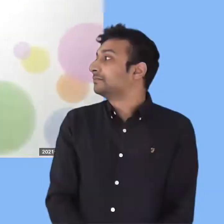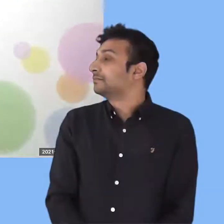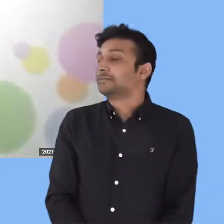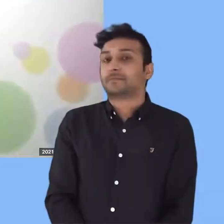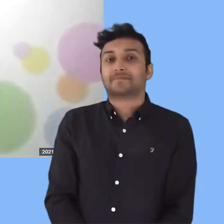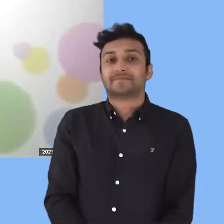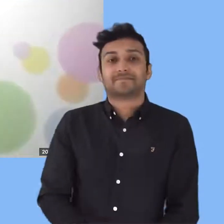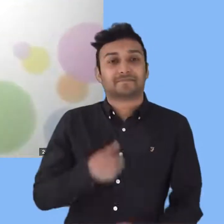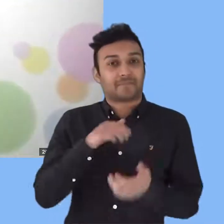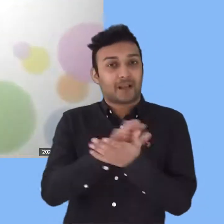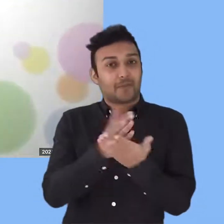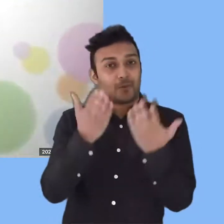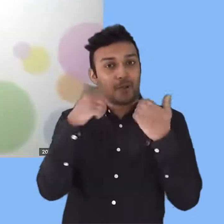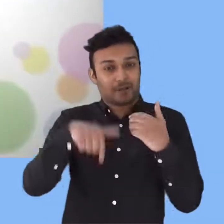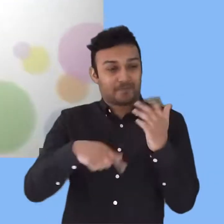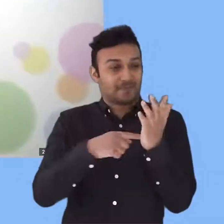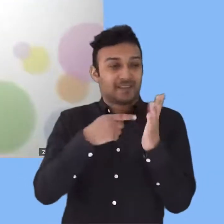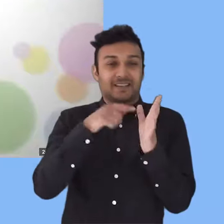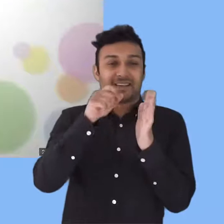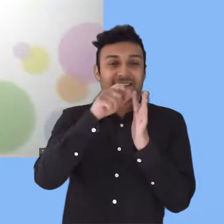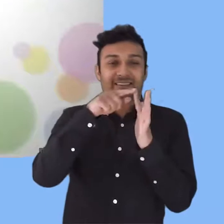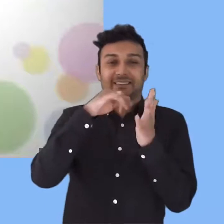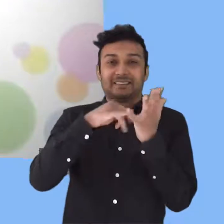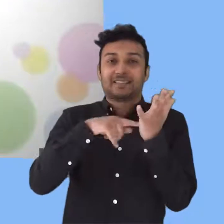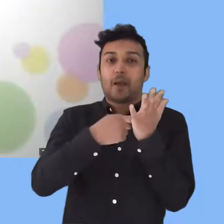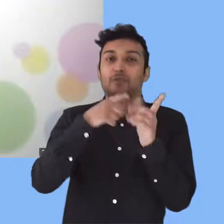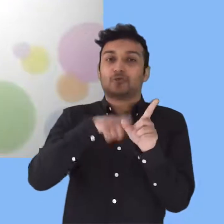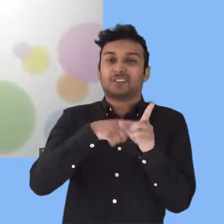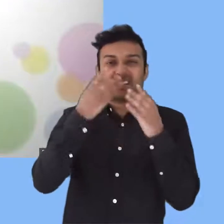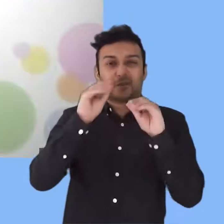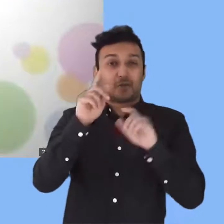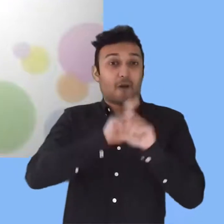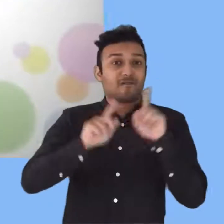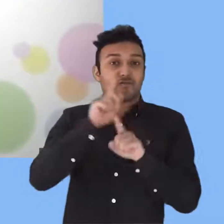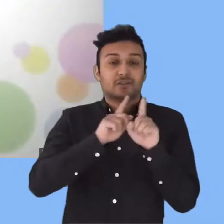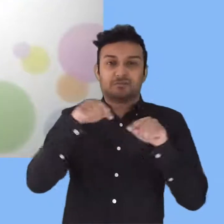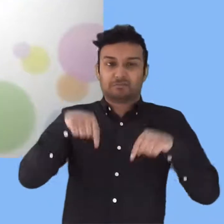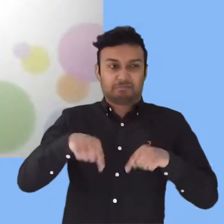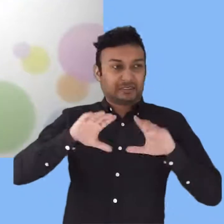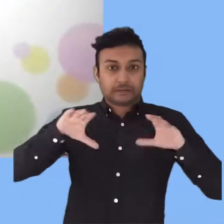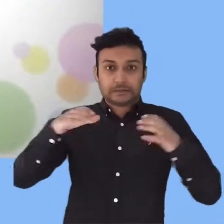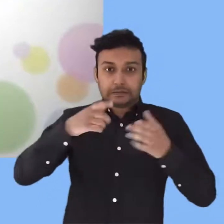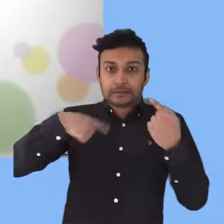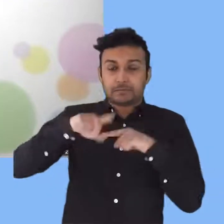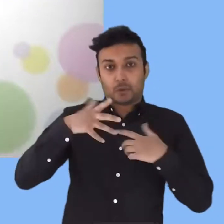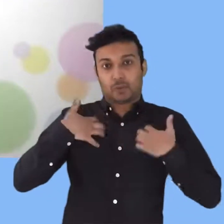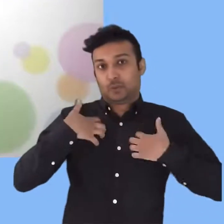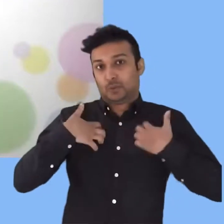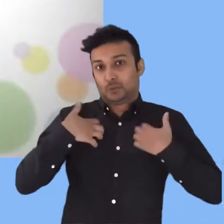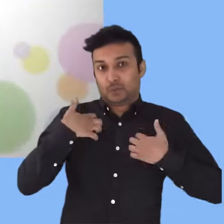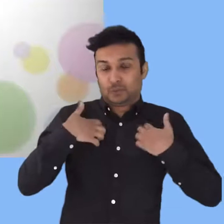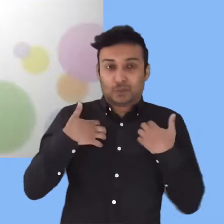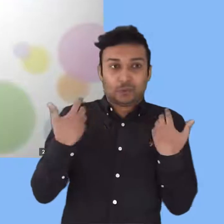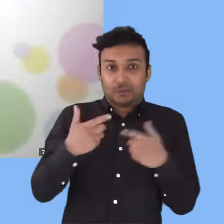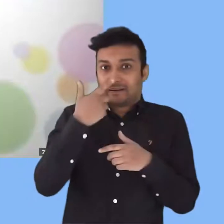I'm delighted to welcome you to the Tapestry Education Conference. The Tapestry and Foundation Stage Forum teams are really thrilled to have been able to